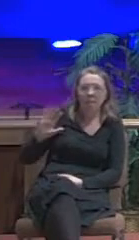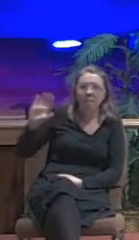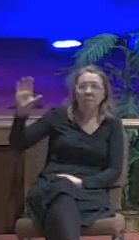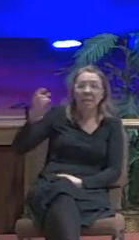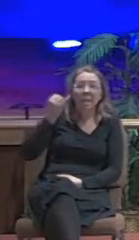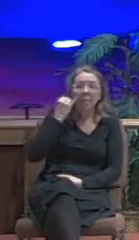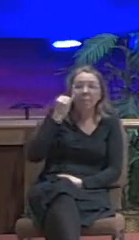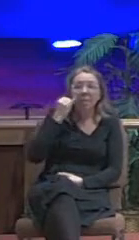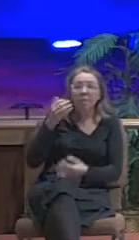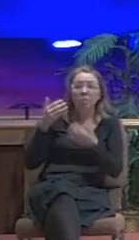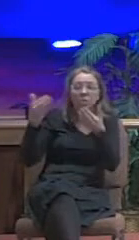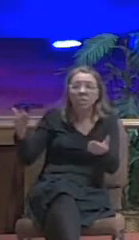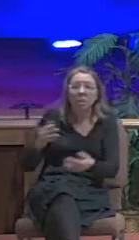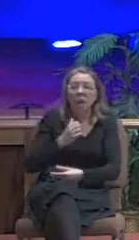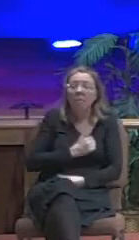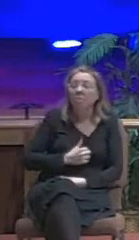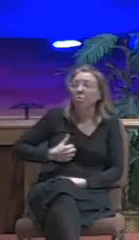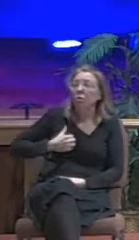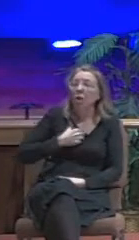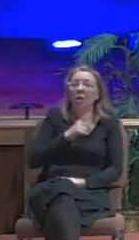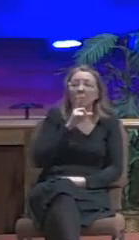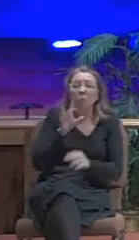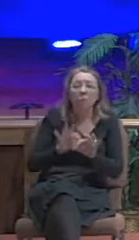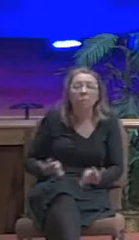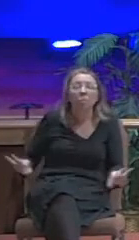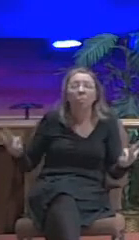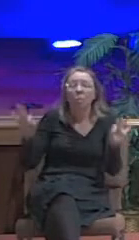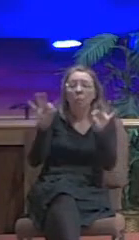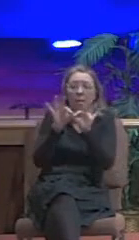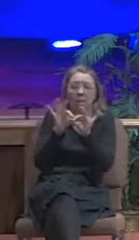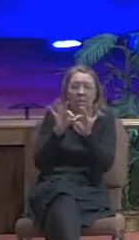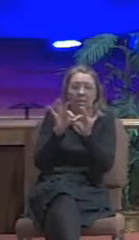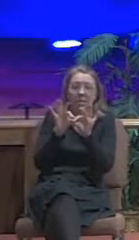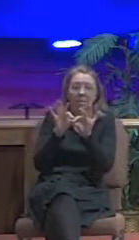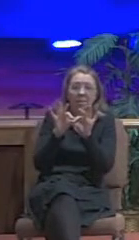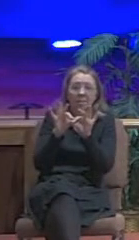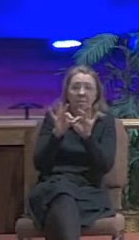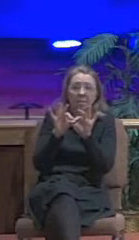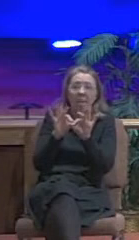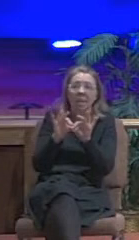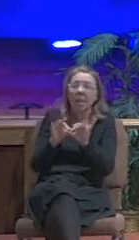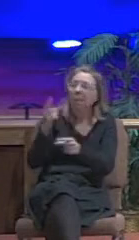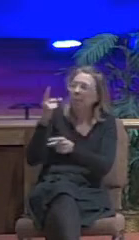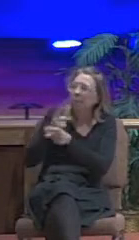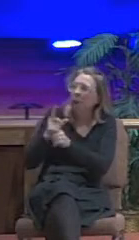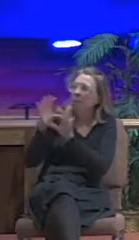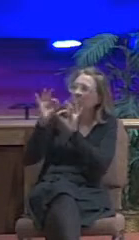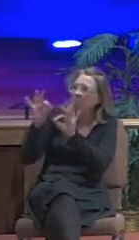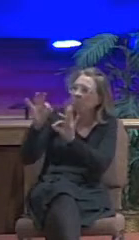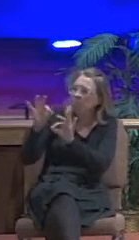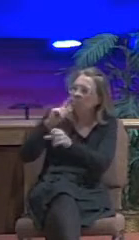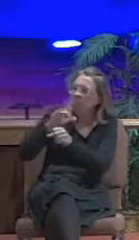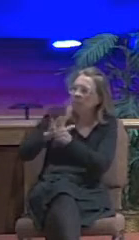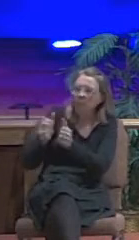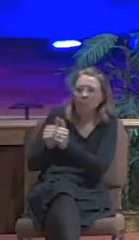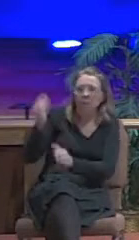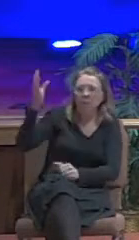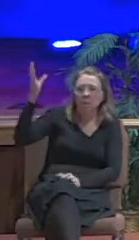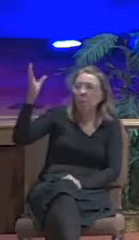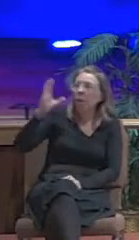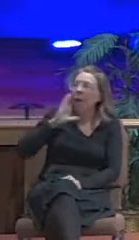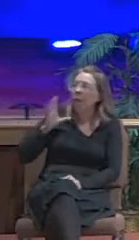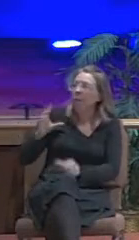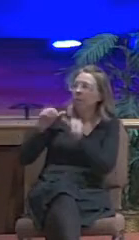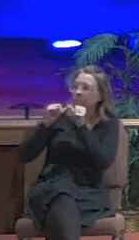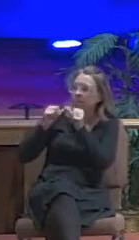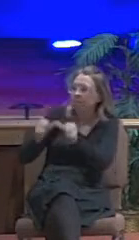so important to me, God, that I be in right covenant with you. I'm going to be consistent with my faith. Nah, okay, I'm